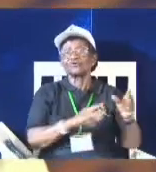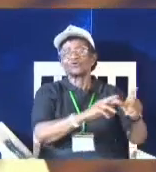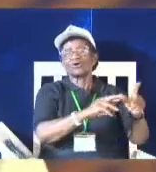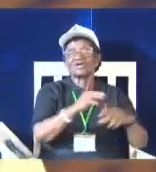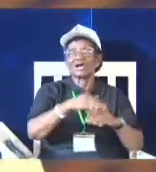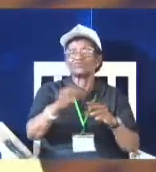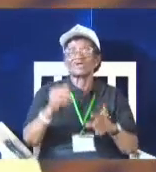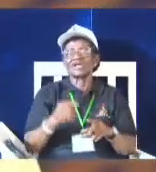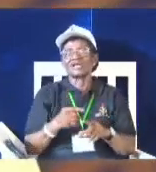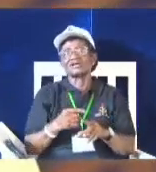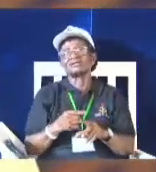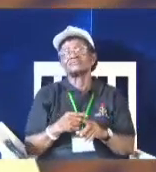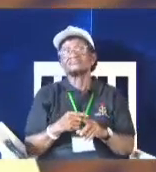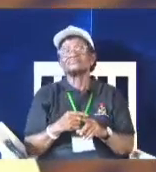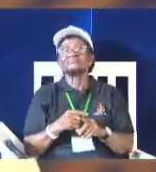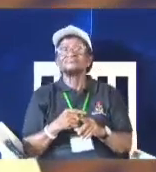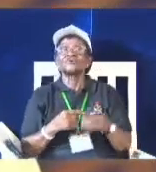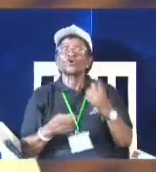to God.